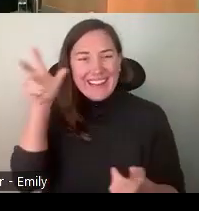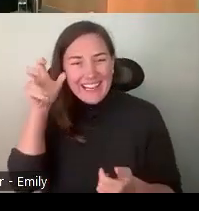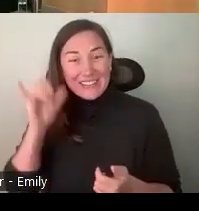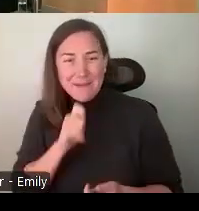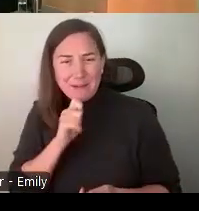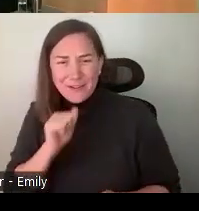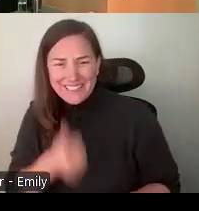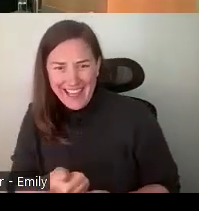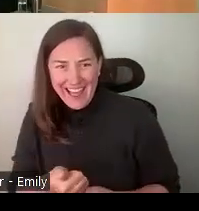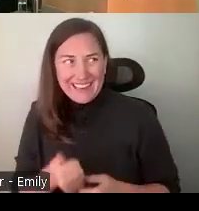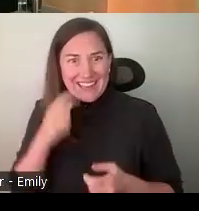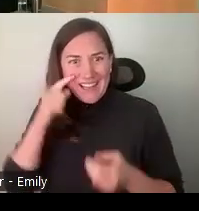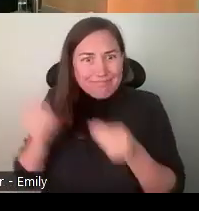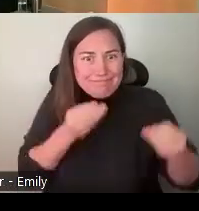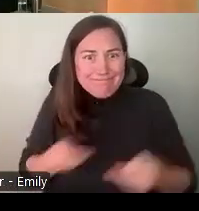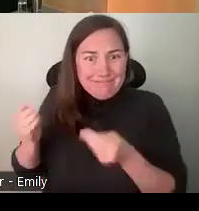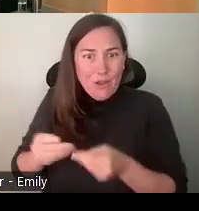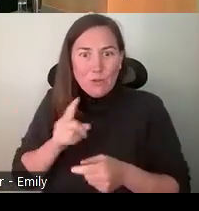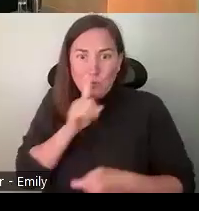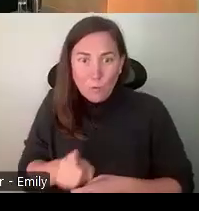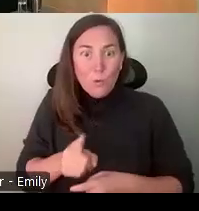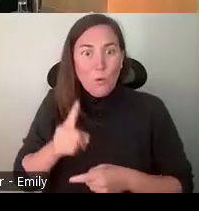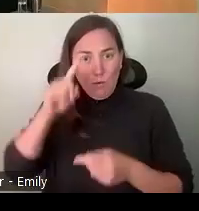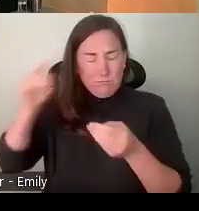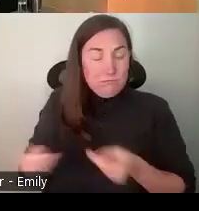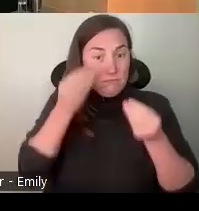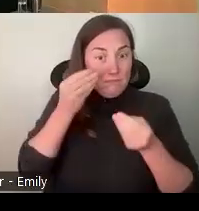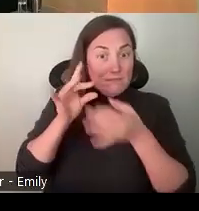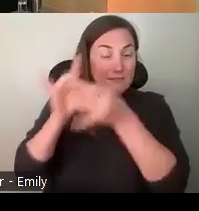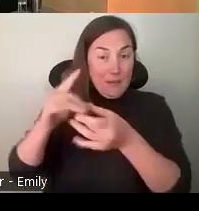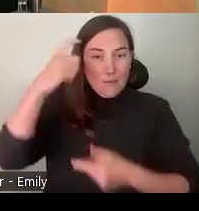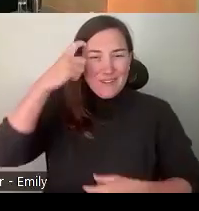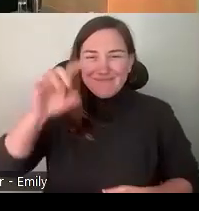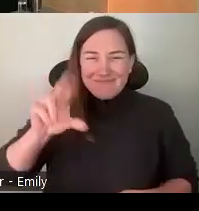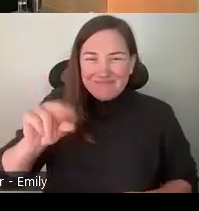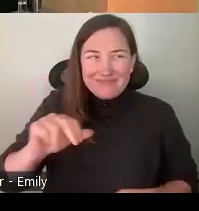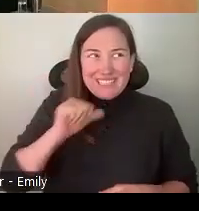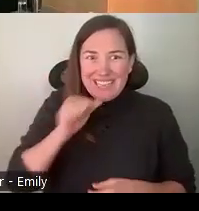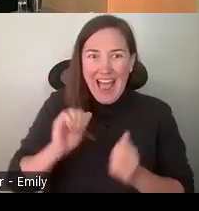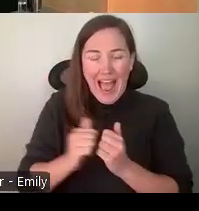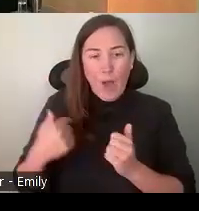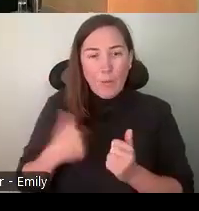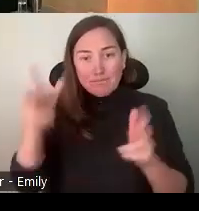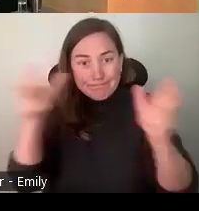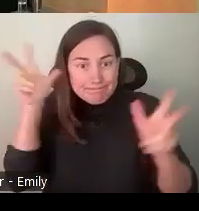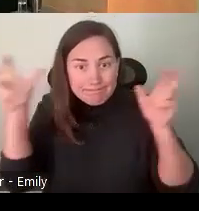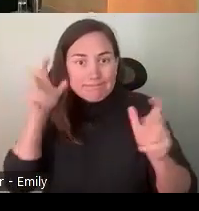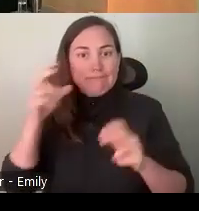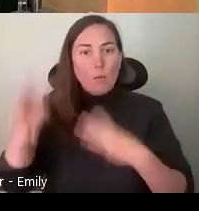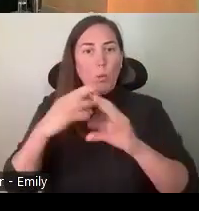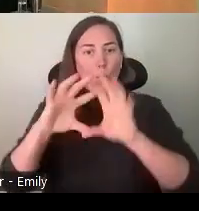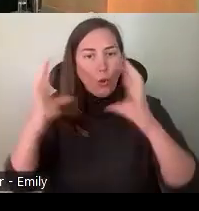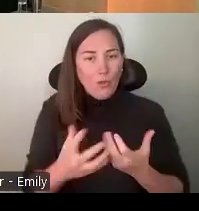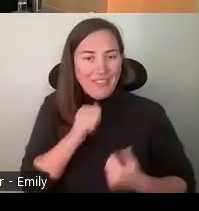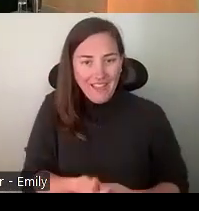transmitting sensory information with true fidelity into our brain. That's not how we experience the outside world. Rather, our perception